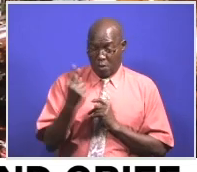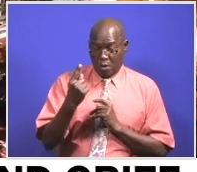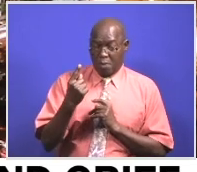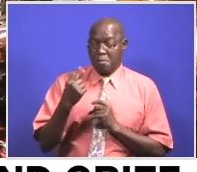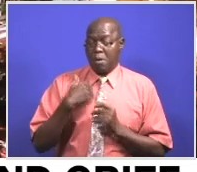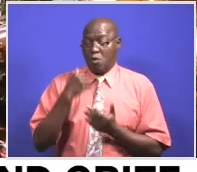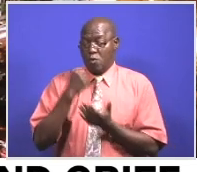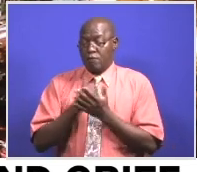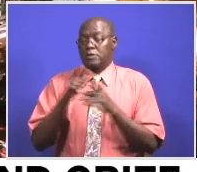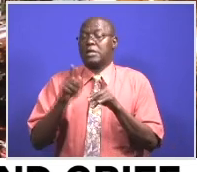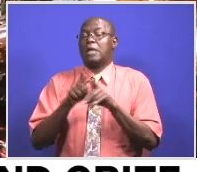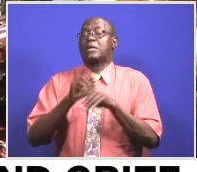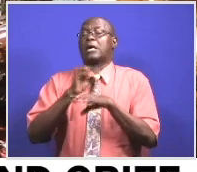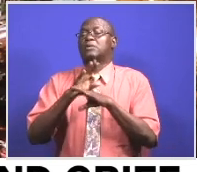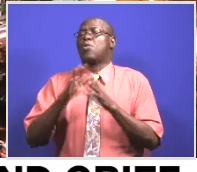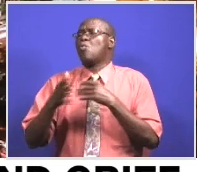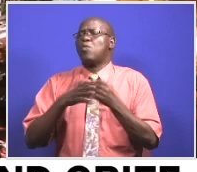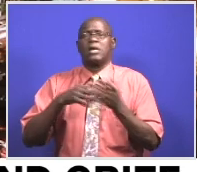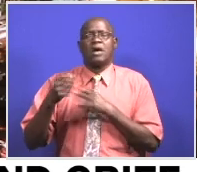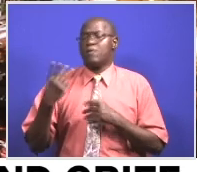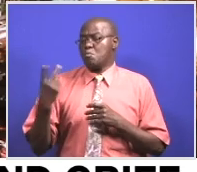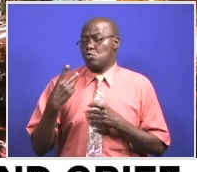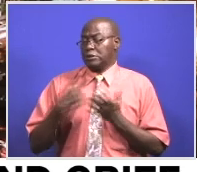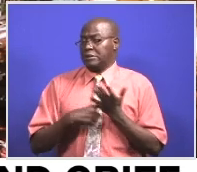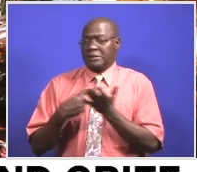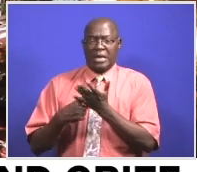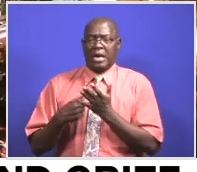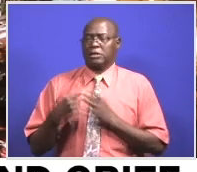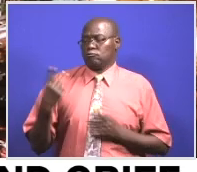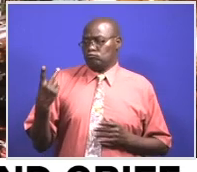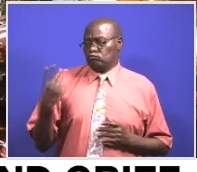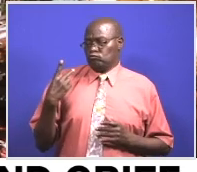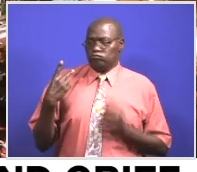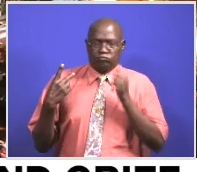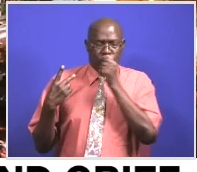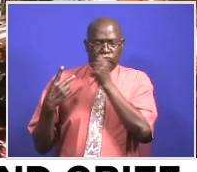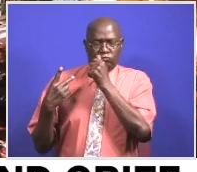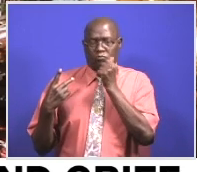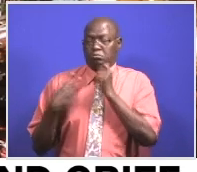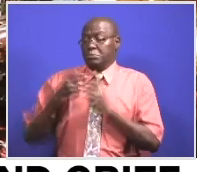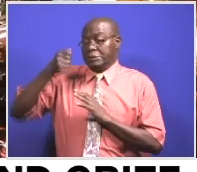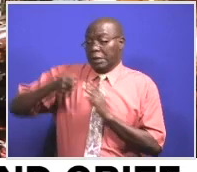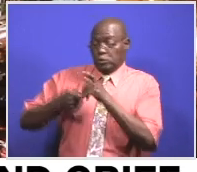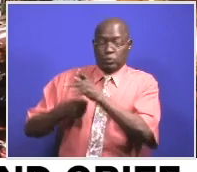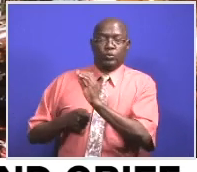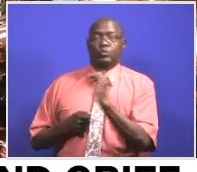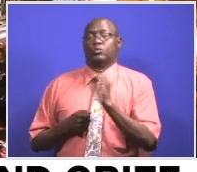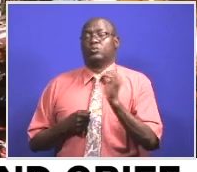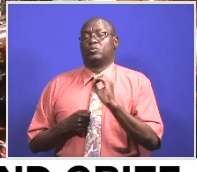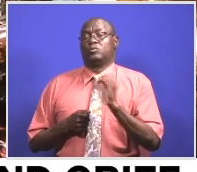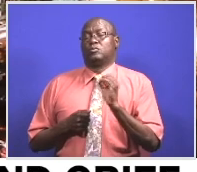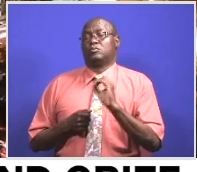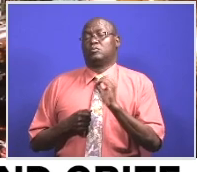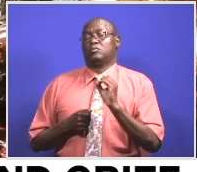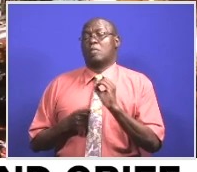counselor, whatever we are going to discuss is between me and you. Mm. I am not judging you. I am not here to judge you,